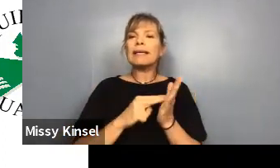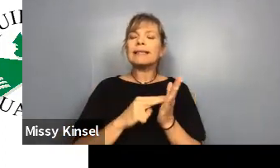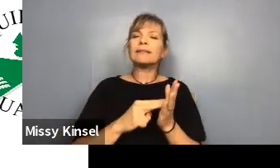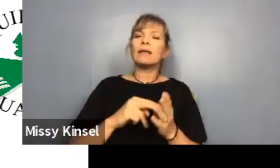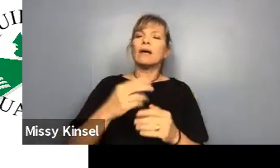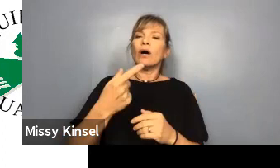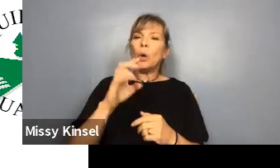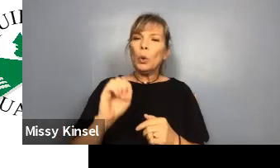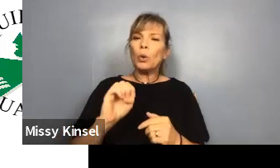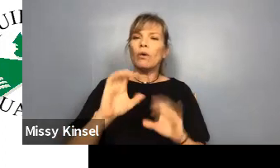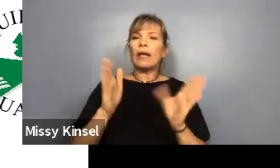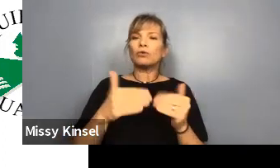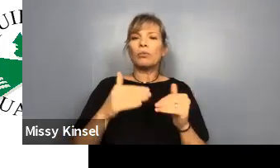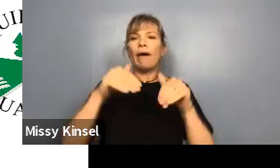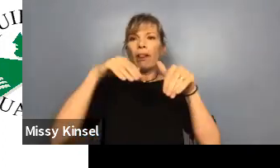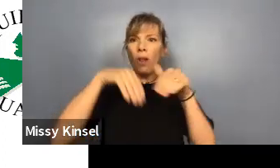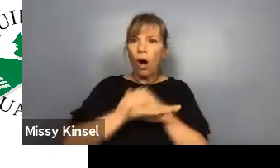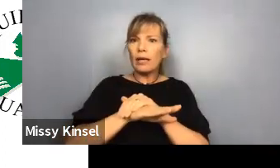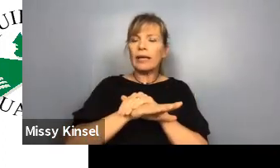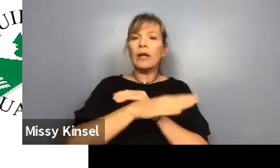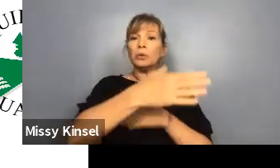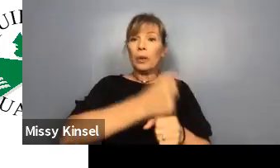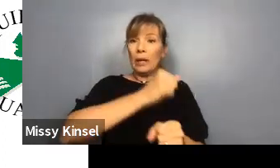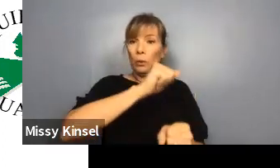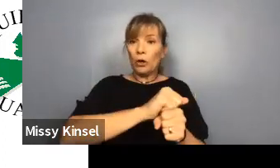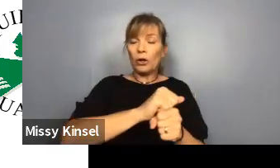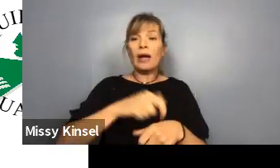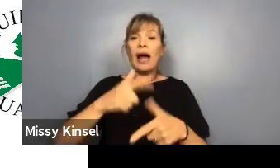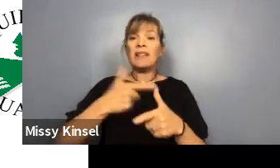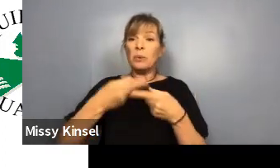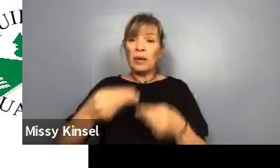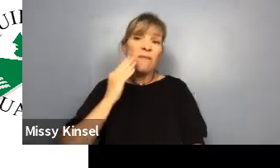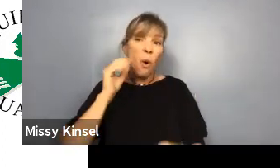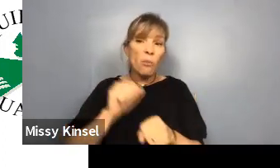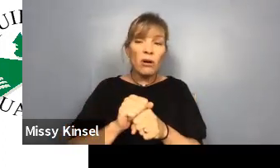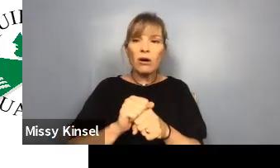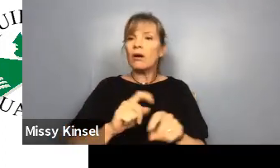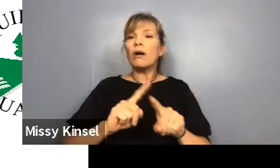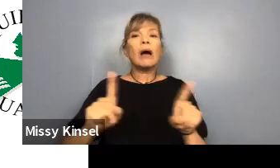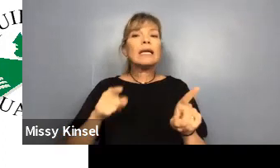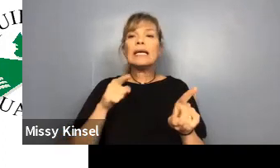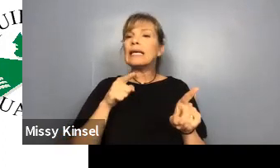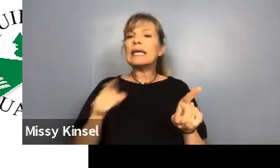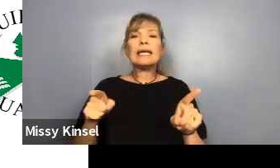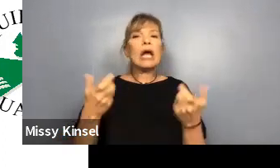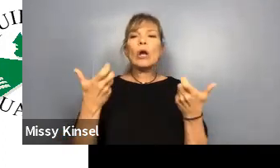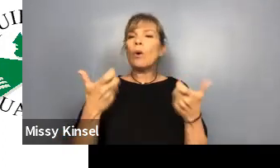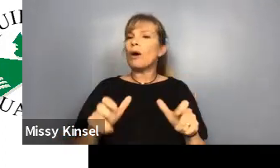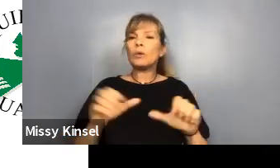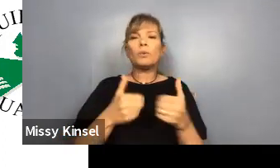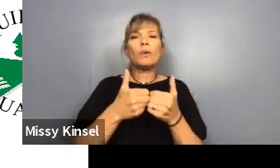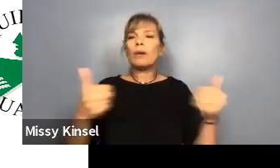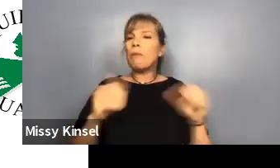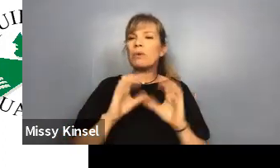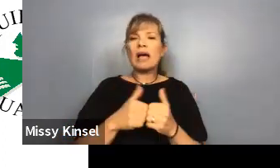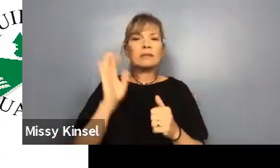by himself to get his work and to turn in homework. But he doesn't want to do the remote classes